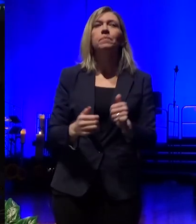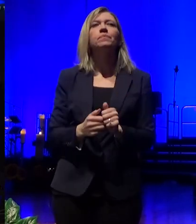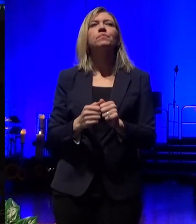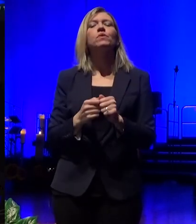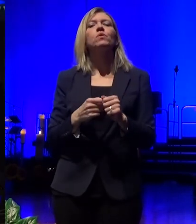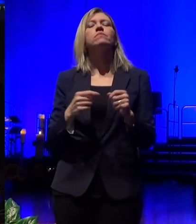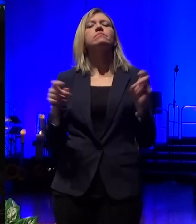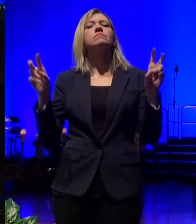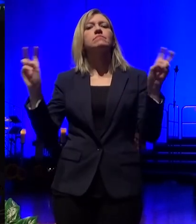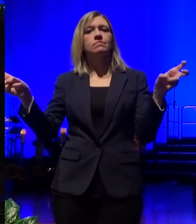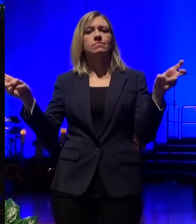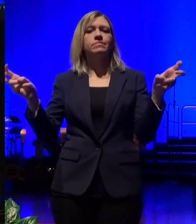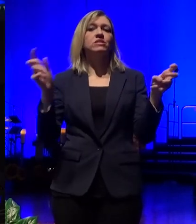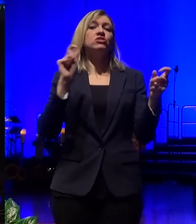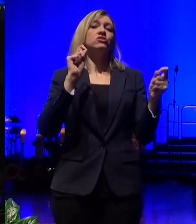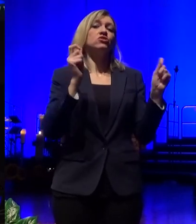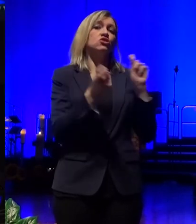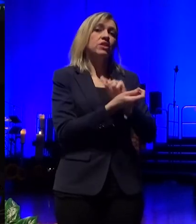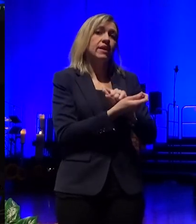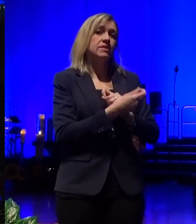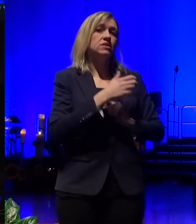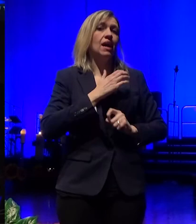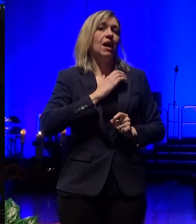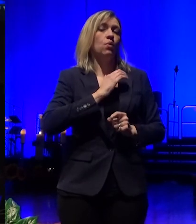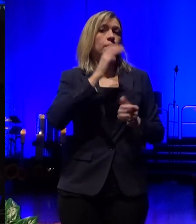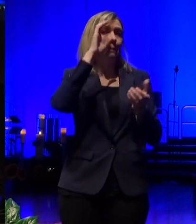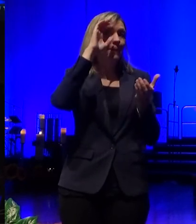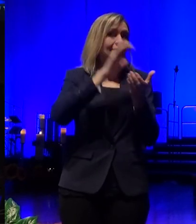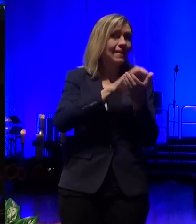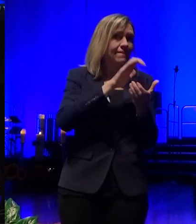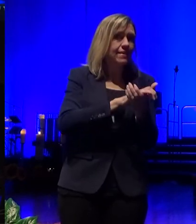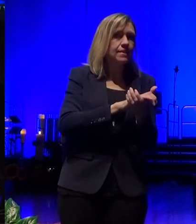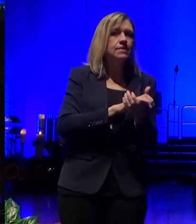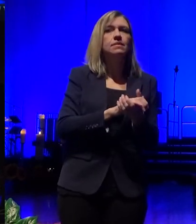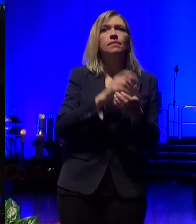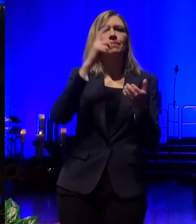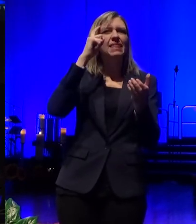look at change our believing, change our life.